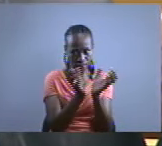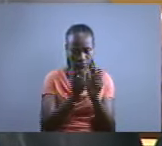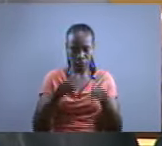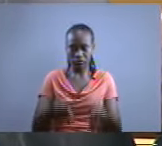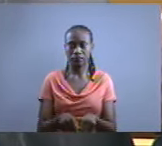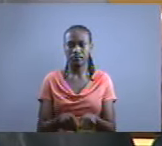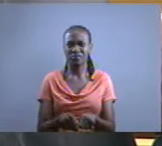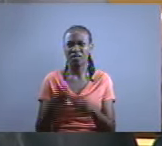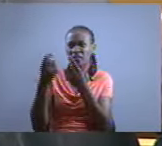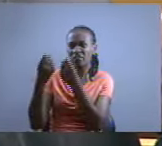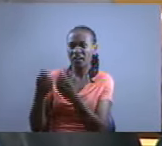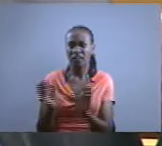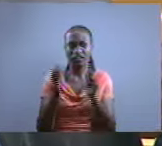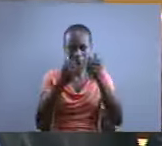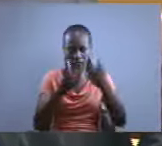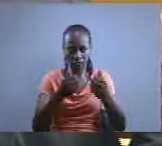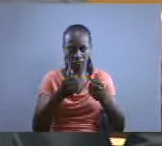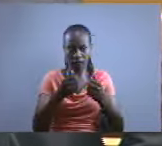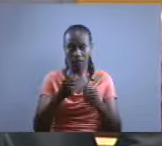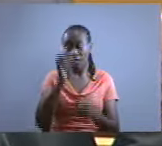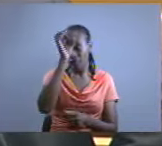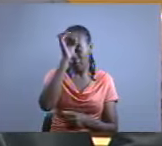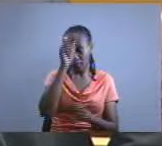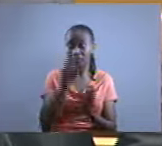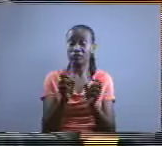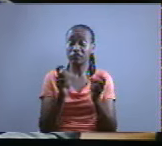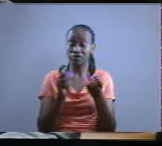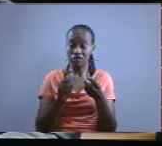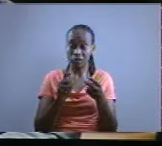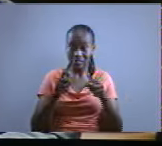are sitting, and we have got confirmation of that as well. Thank you very much.